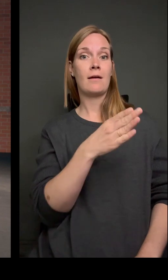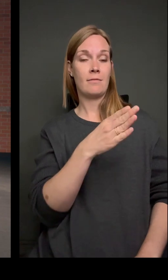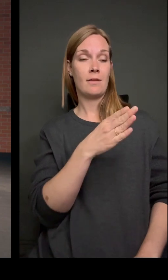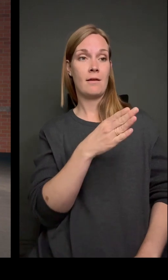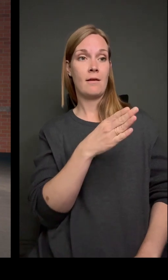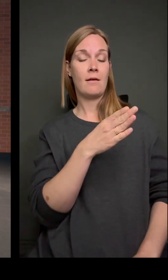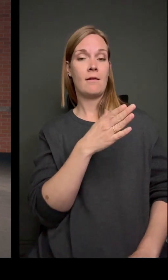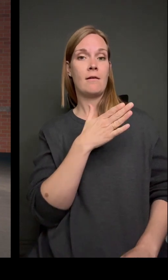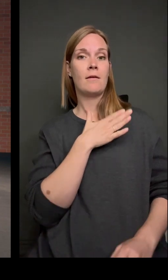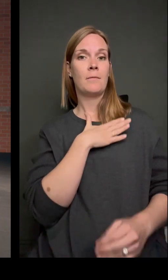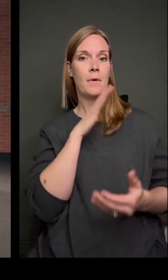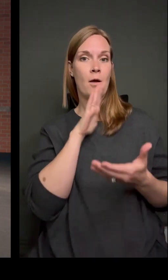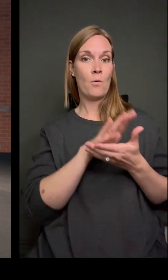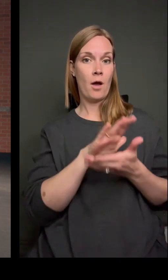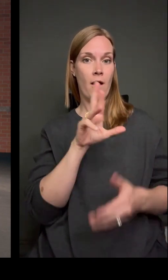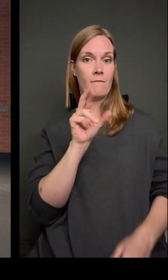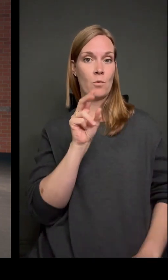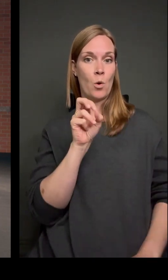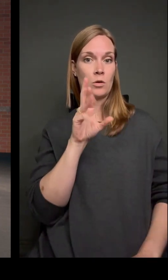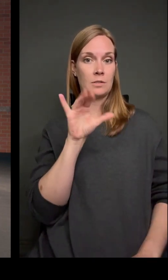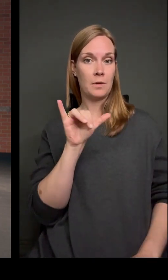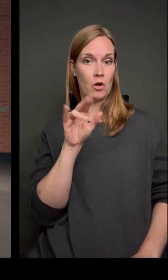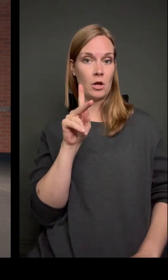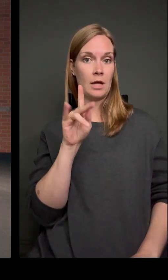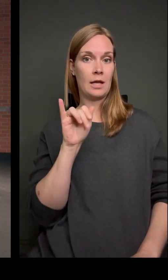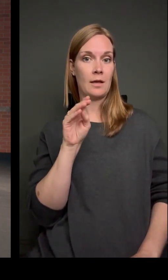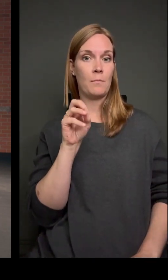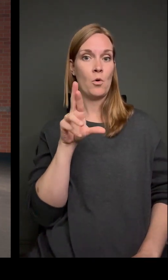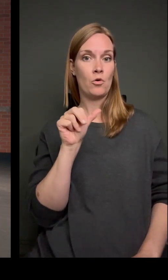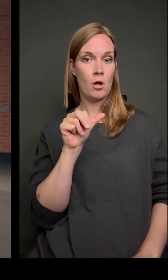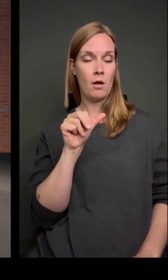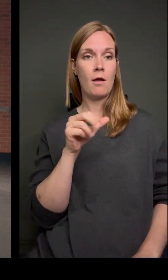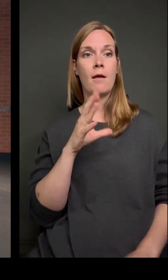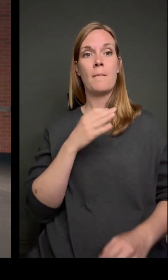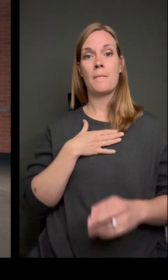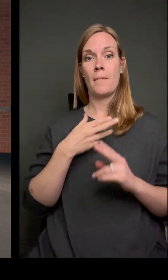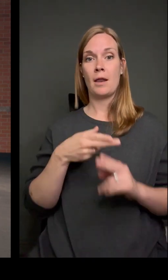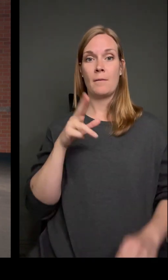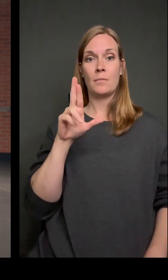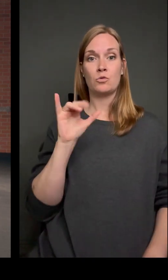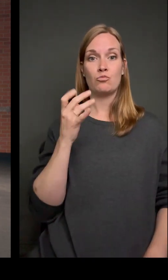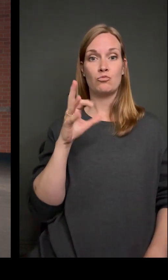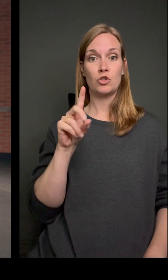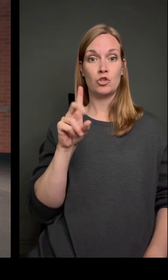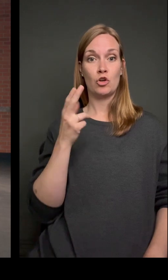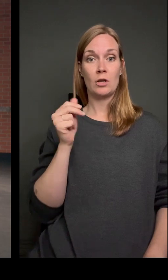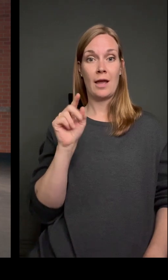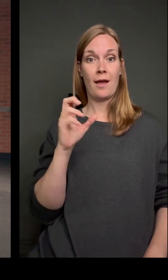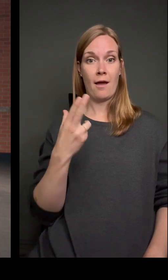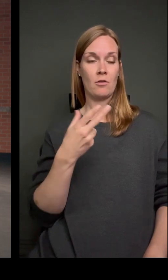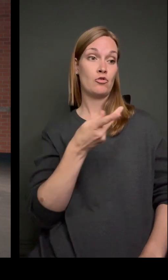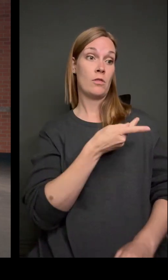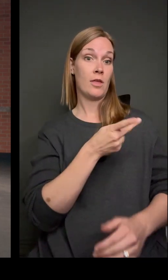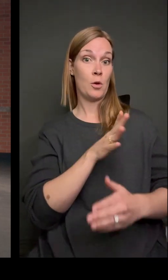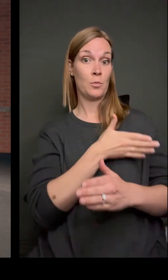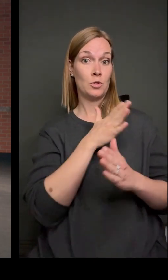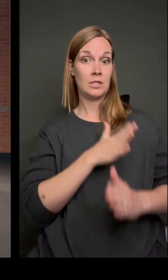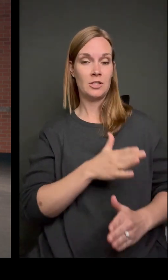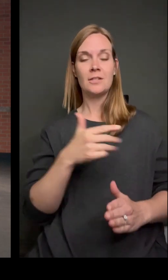here to my right is my wife, Rosemary Kimura, and my name is Richard Hatch. They are musicians. I am